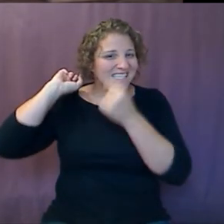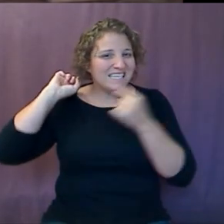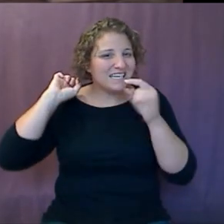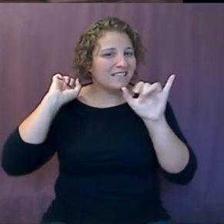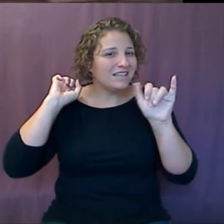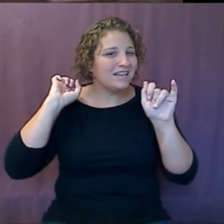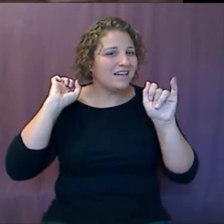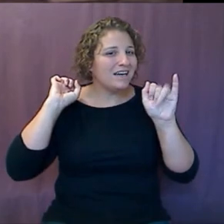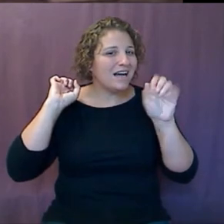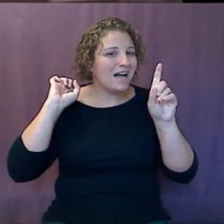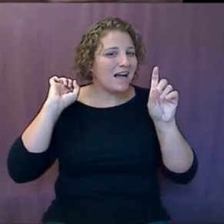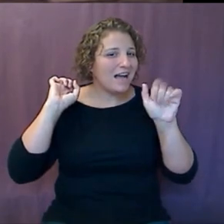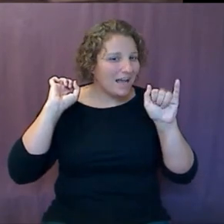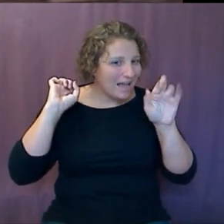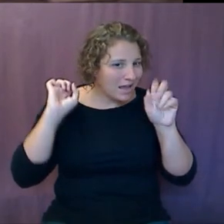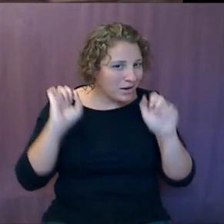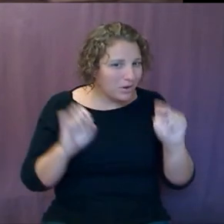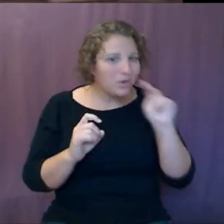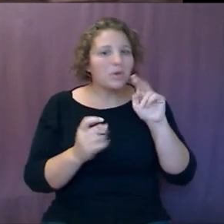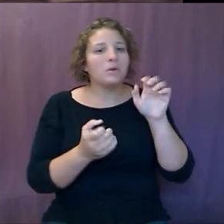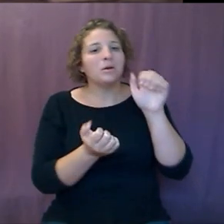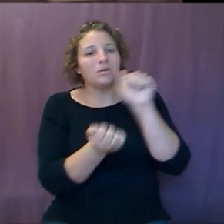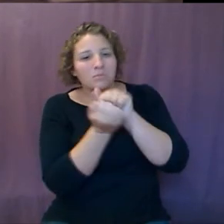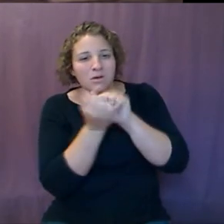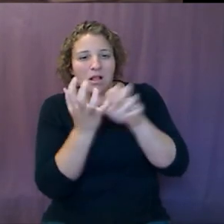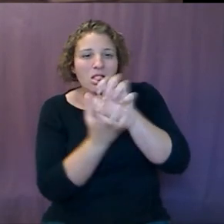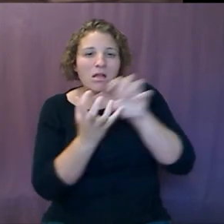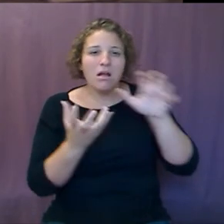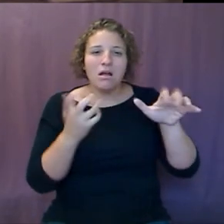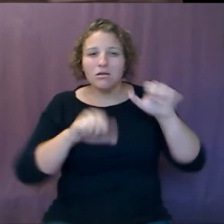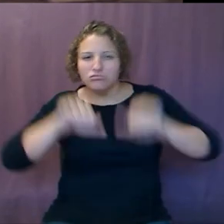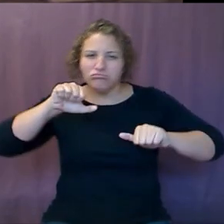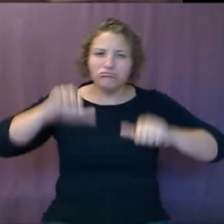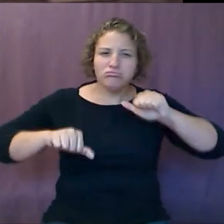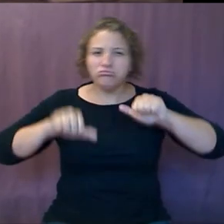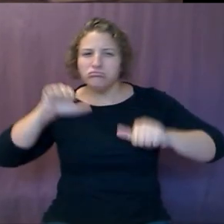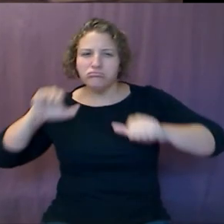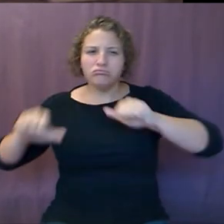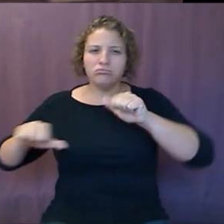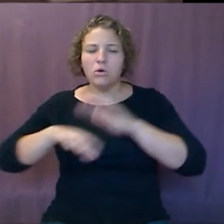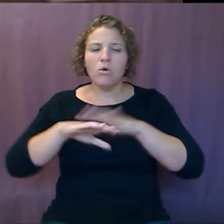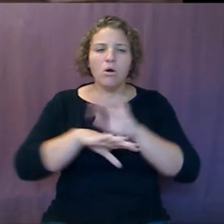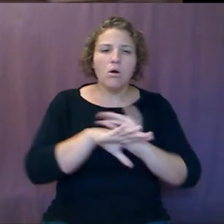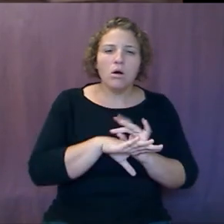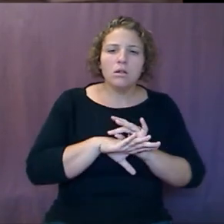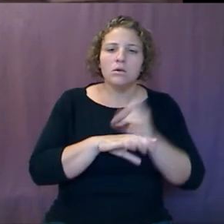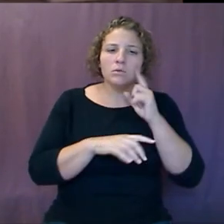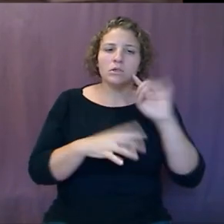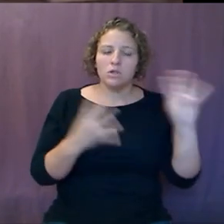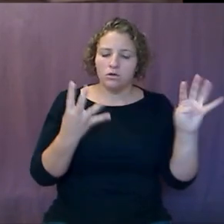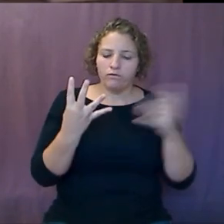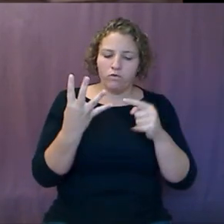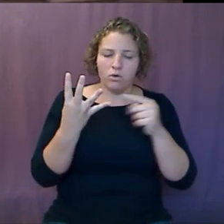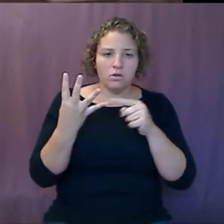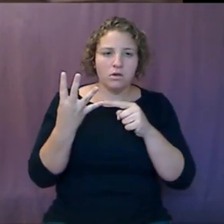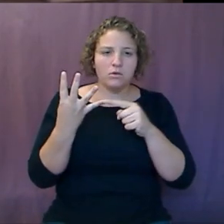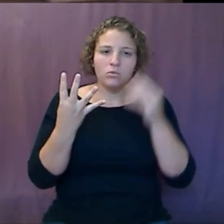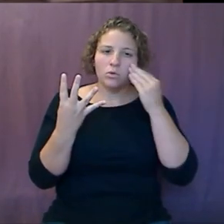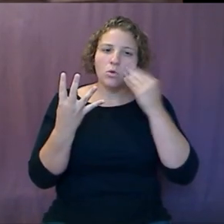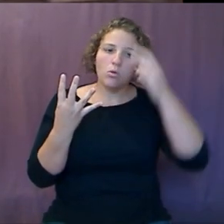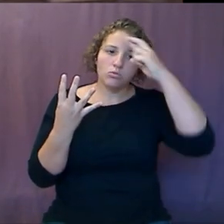of brass and it devoured and stamped the earth and as he considered that fourth beast which we now know is the Roman Empire he saw